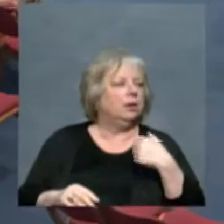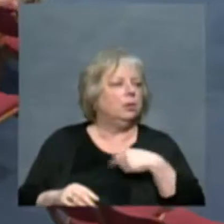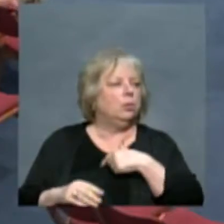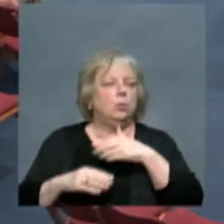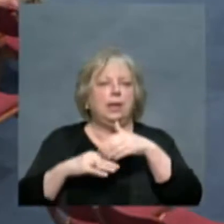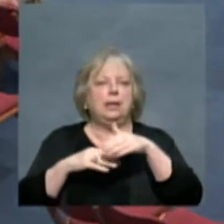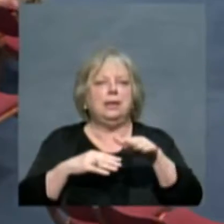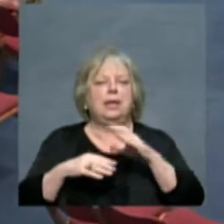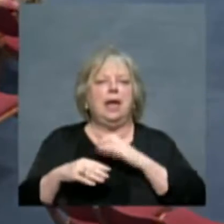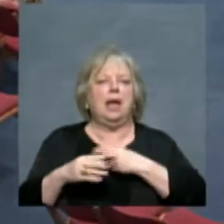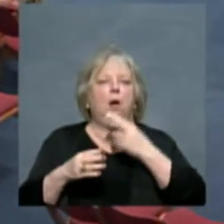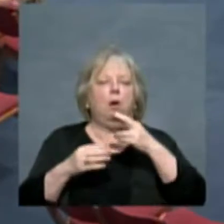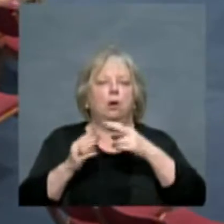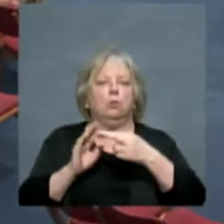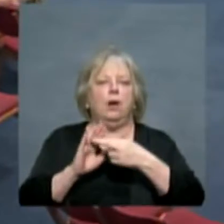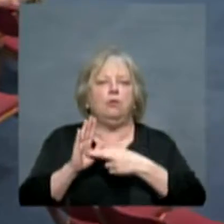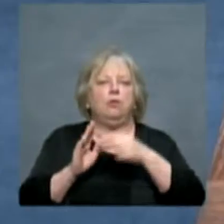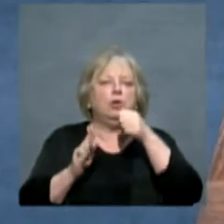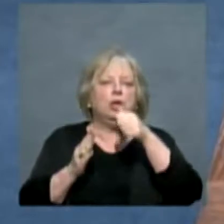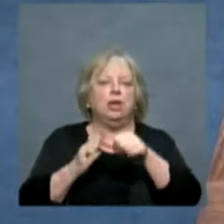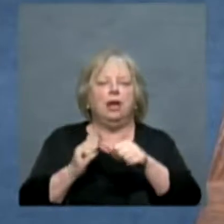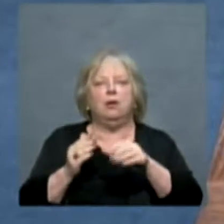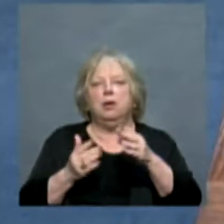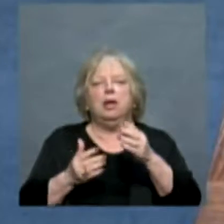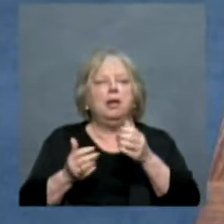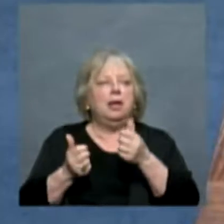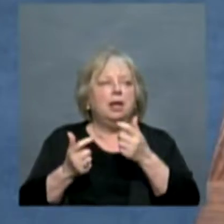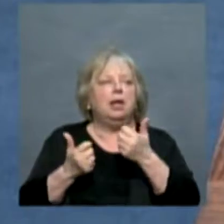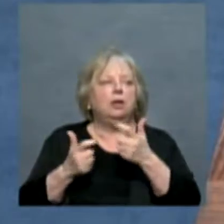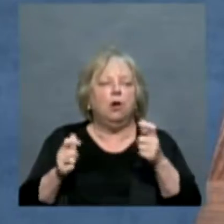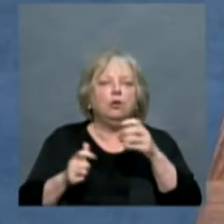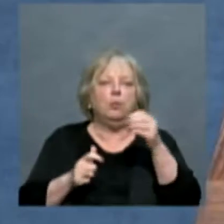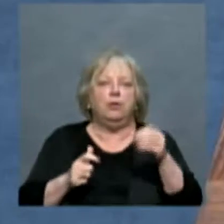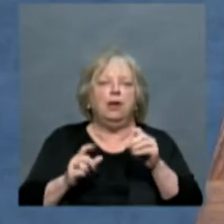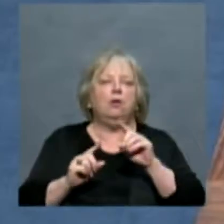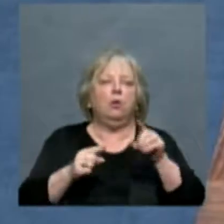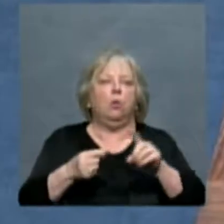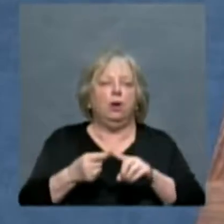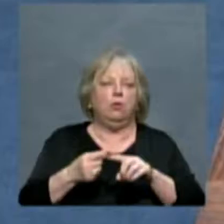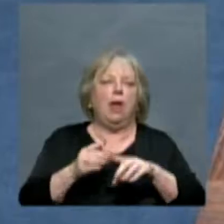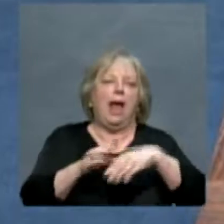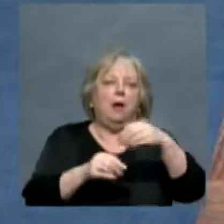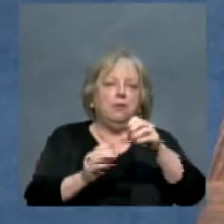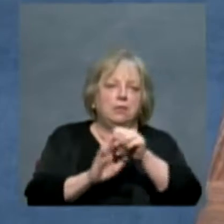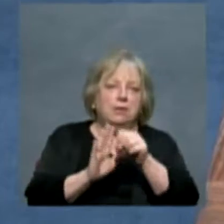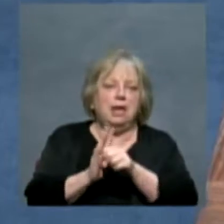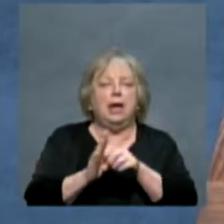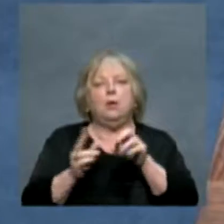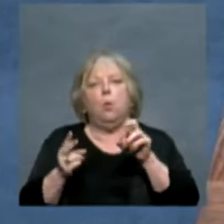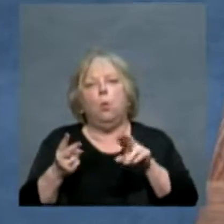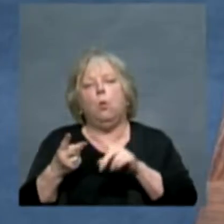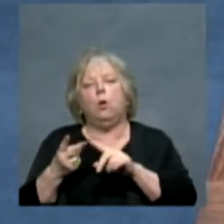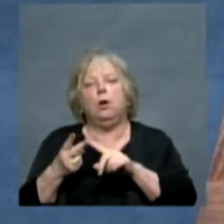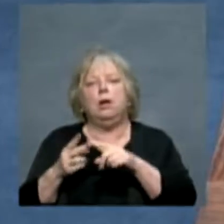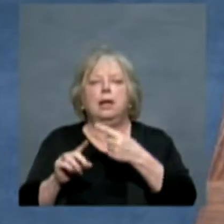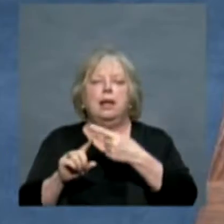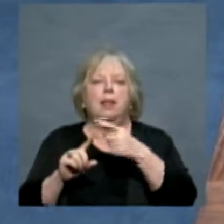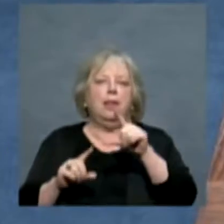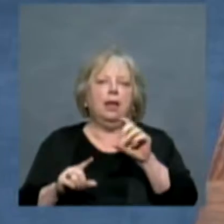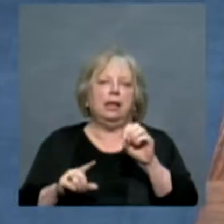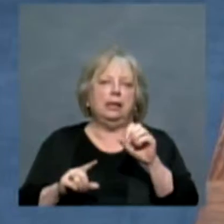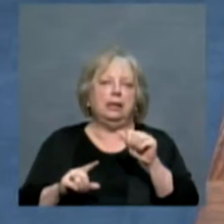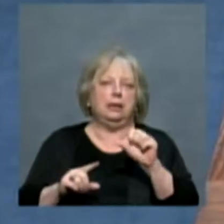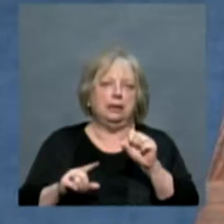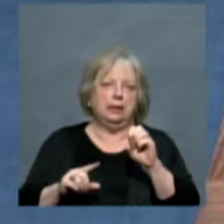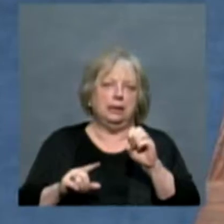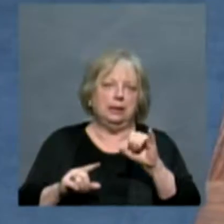out our registered letters, it's going either out of state or to a leasing company. And that's probably what they're It's not getting. it's all, the biggest majority of it is all